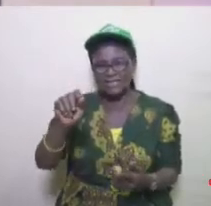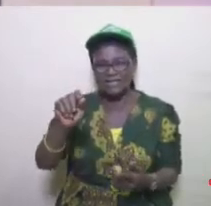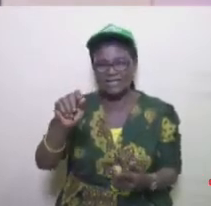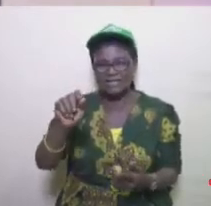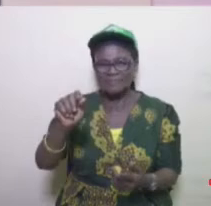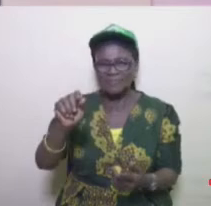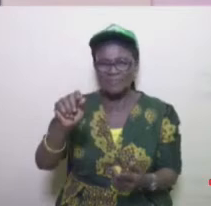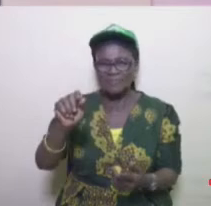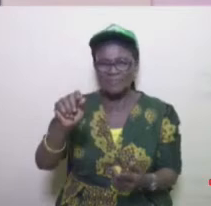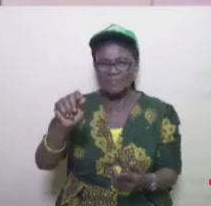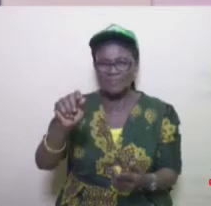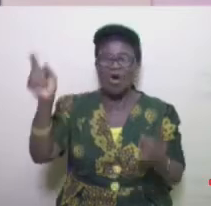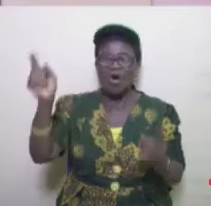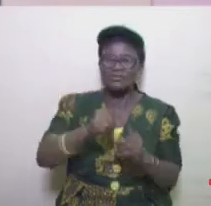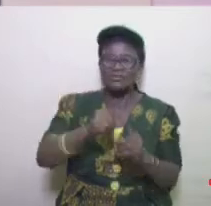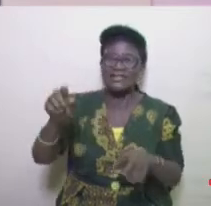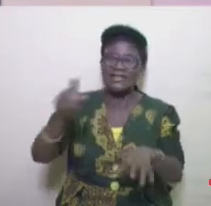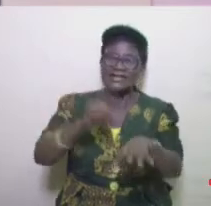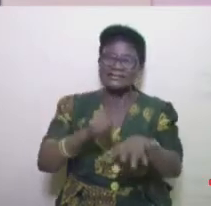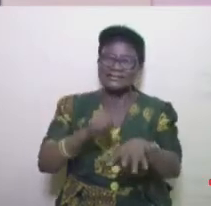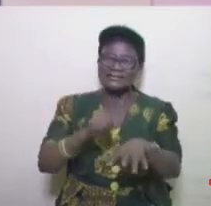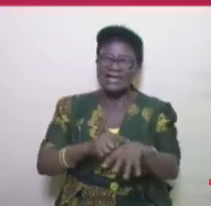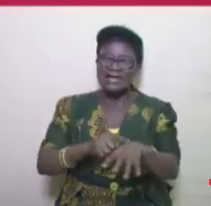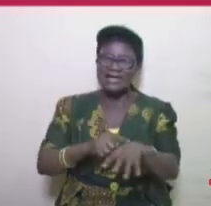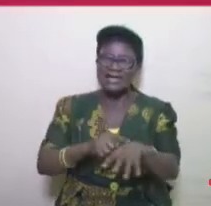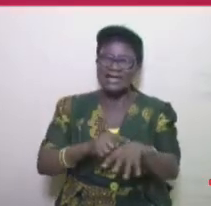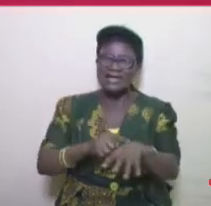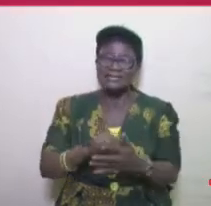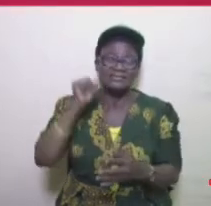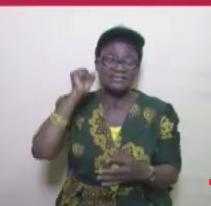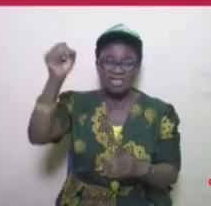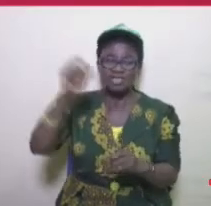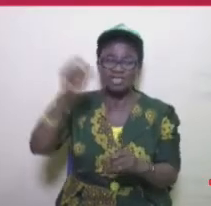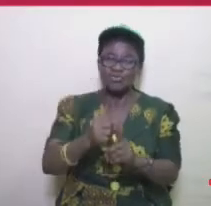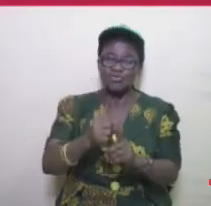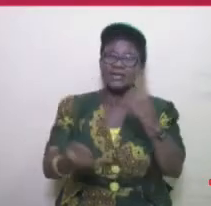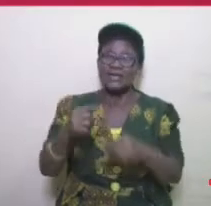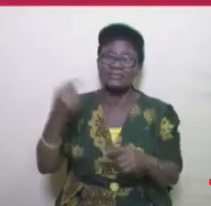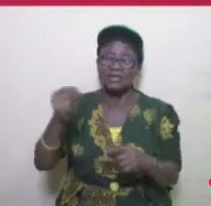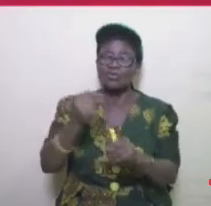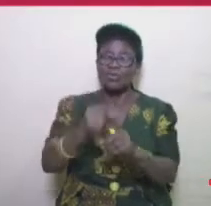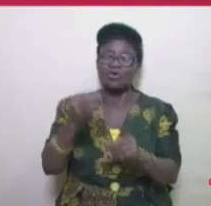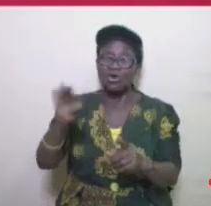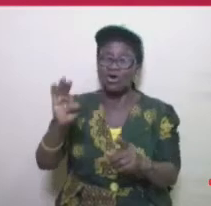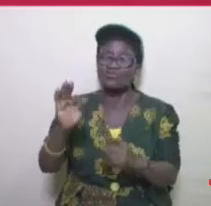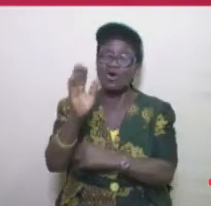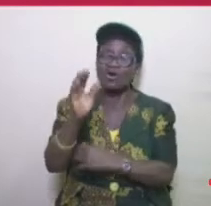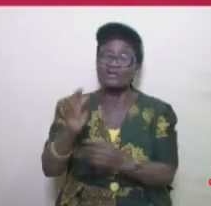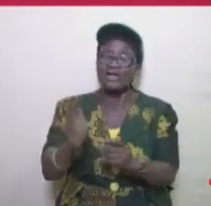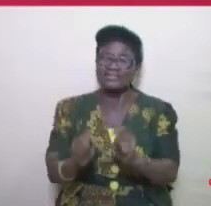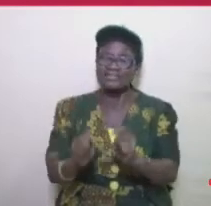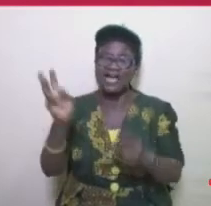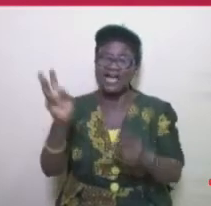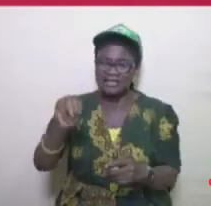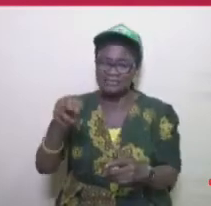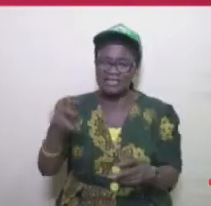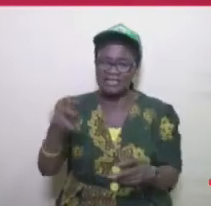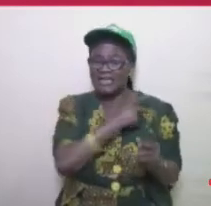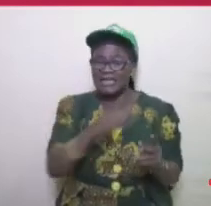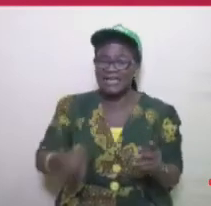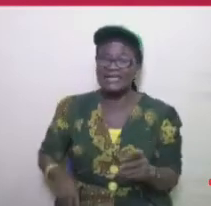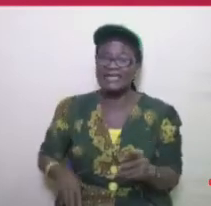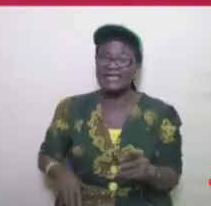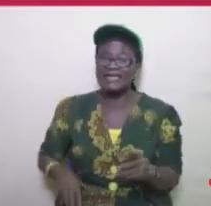Psalm 105, verses 19 to 20. Until the time that his word came, the word of the Lord tried him. The king sent